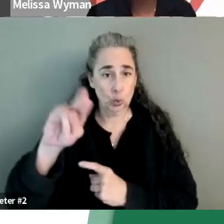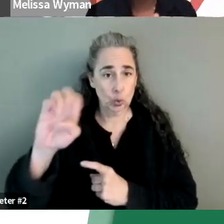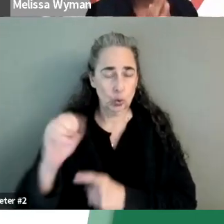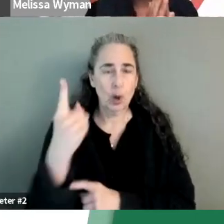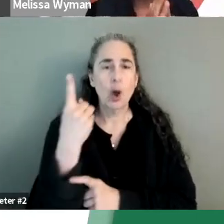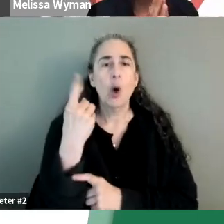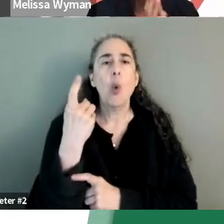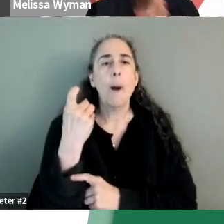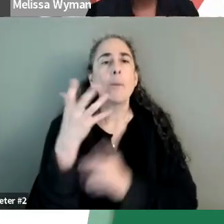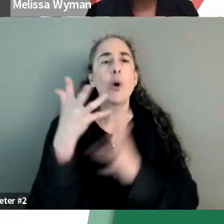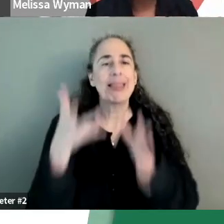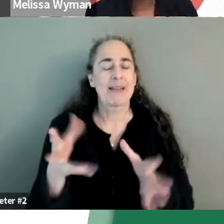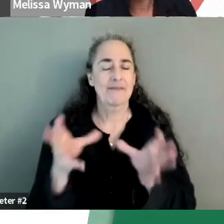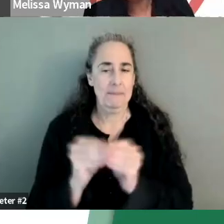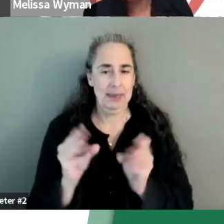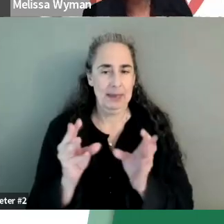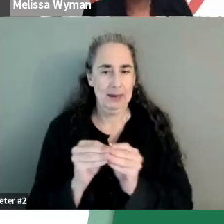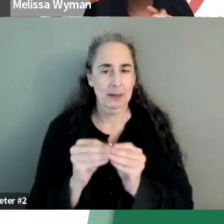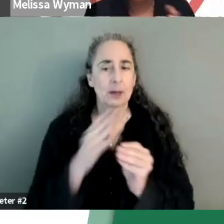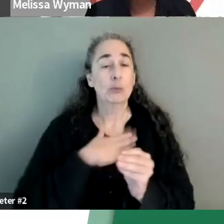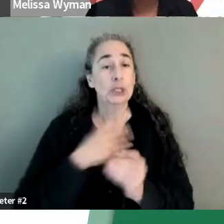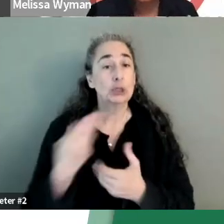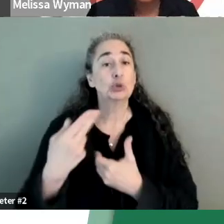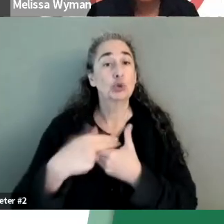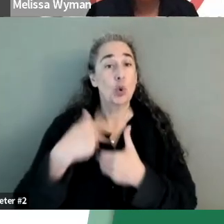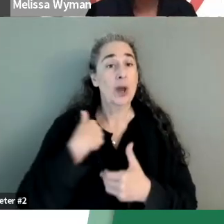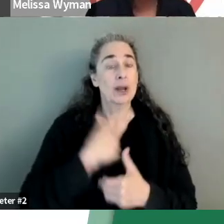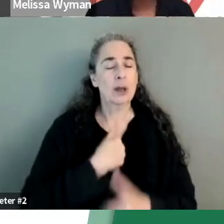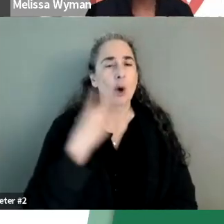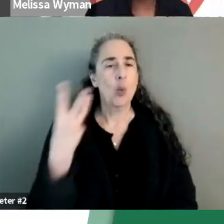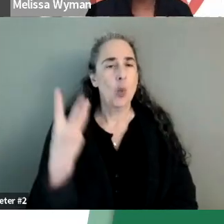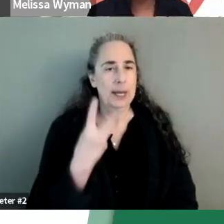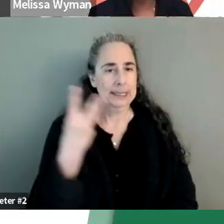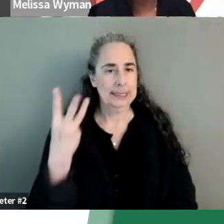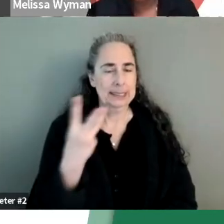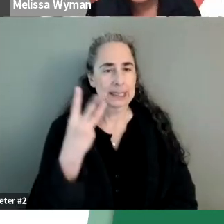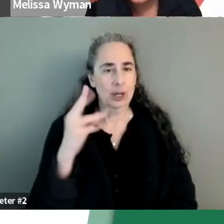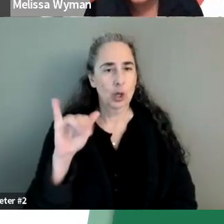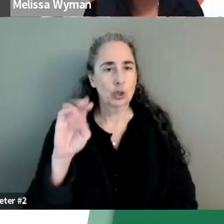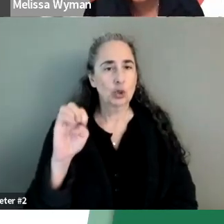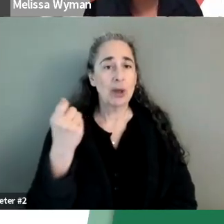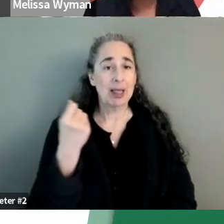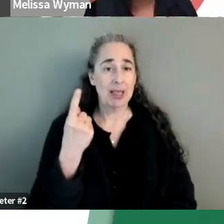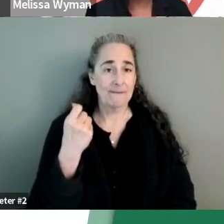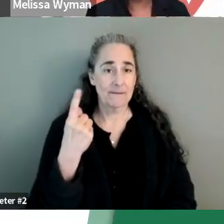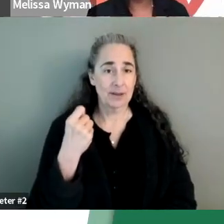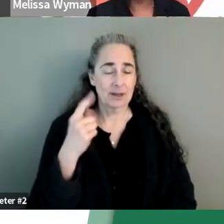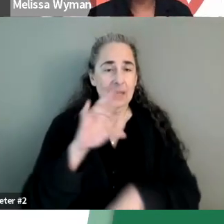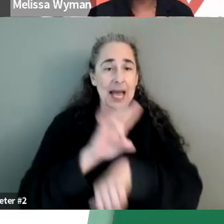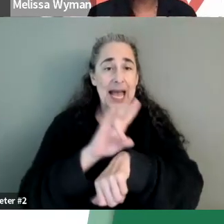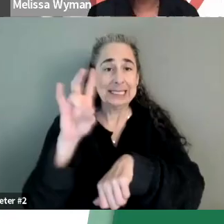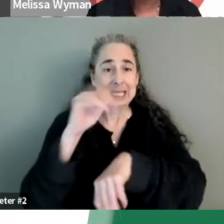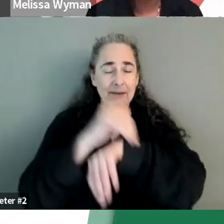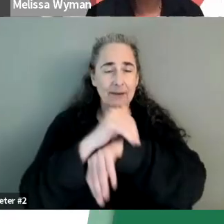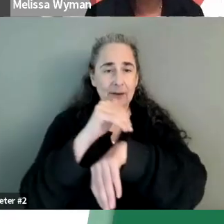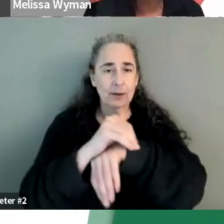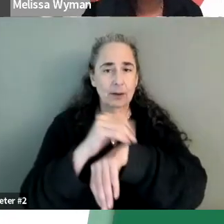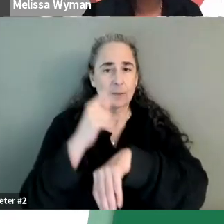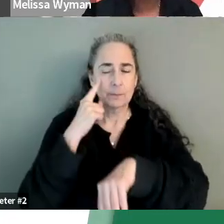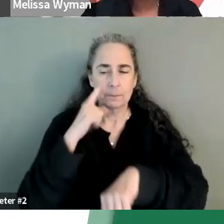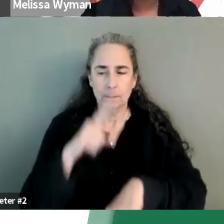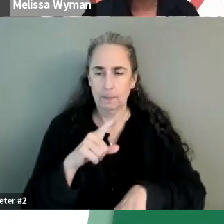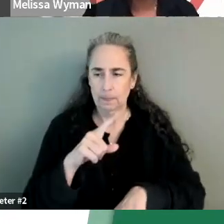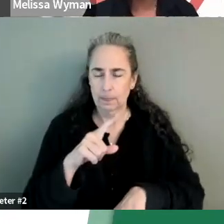one left. So please join us on Wednesday, June 11th at 7 p.m. for the month's